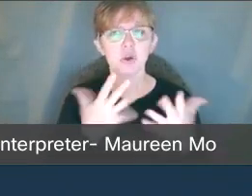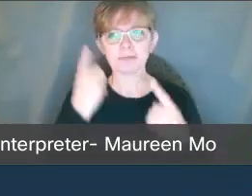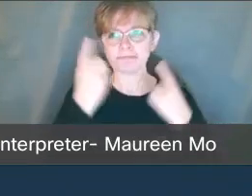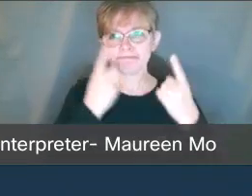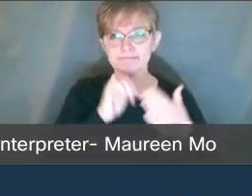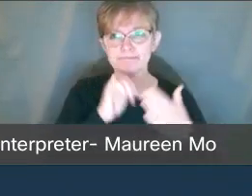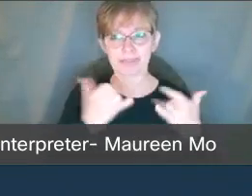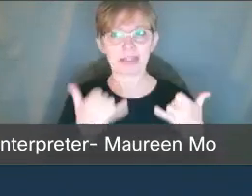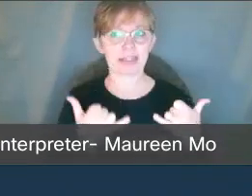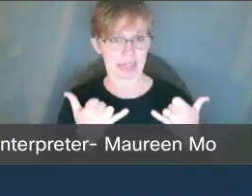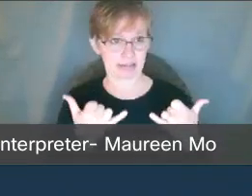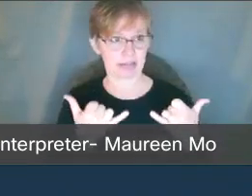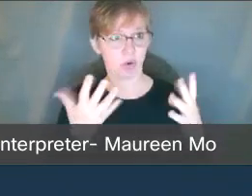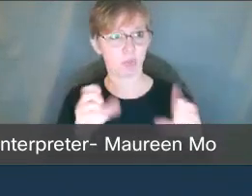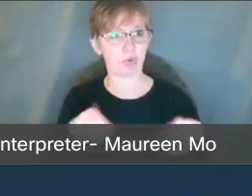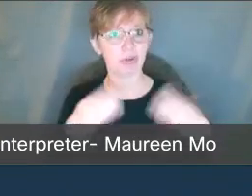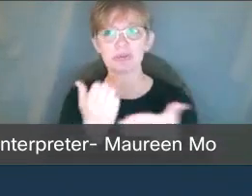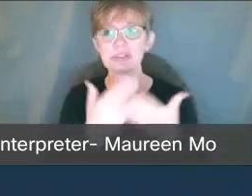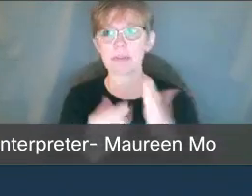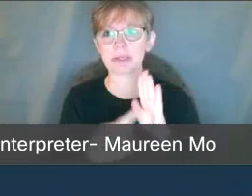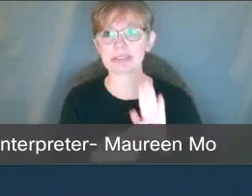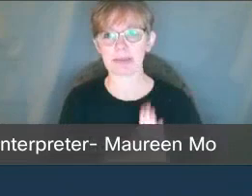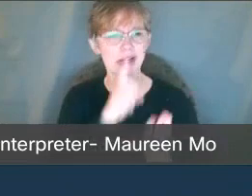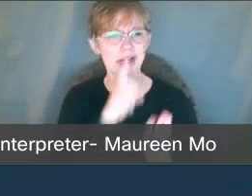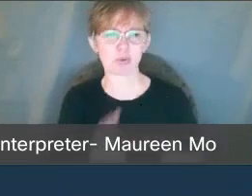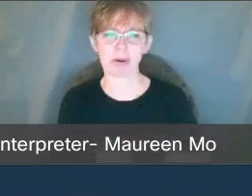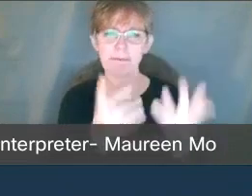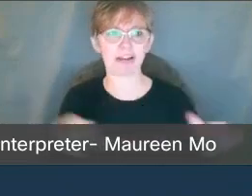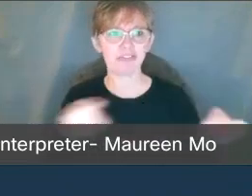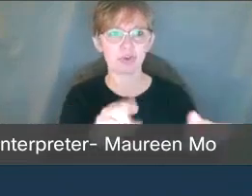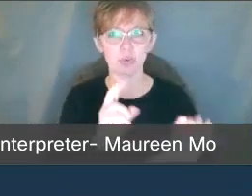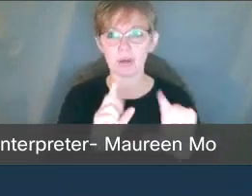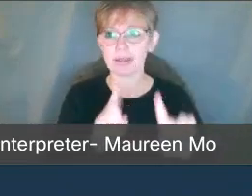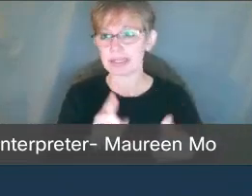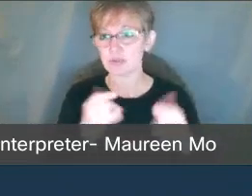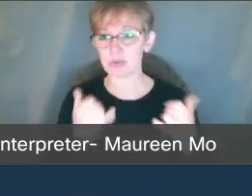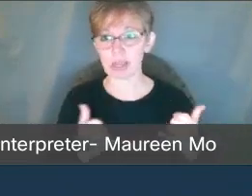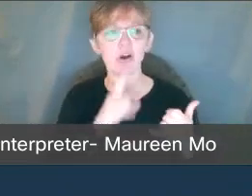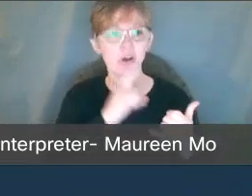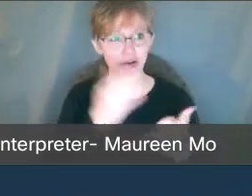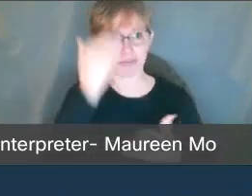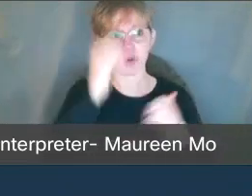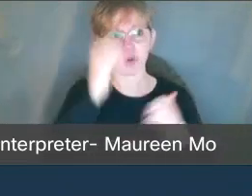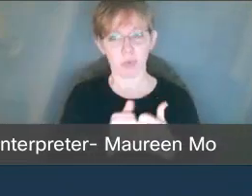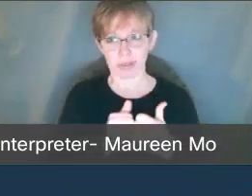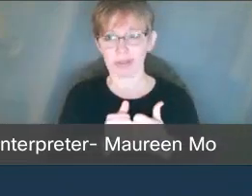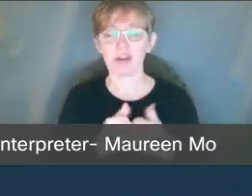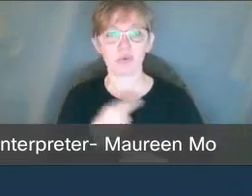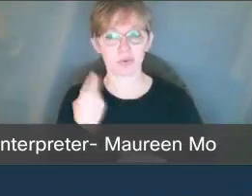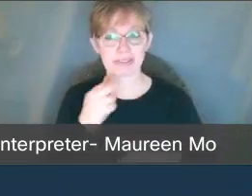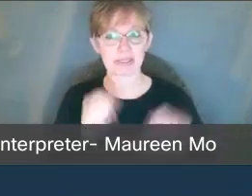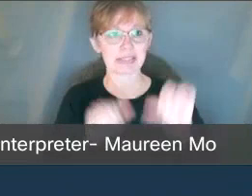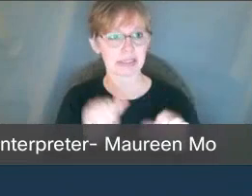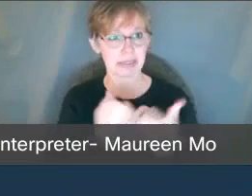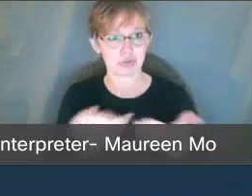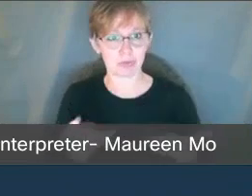to just give you some examples. I'm sure many of you on the webinar today are familiar with risk assessment instruments, but I wanted to highlight some that could